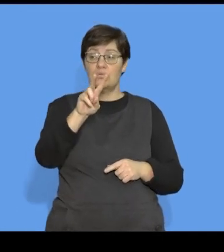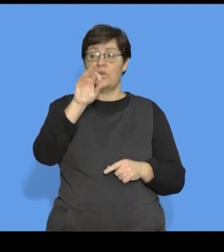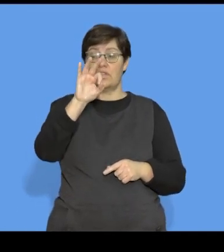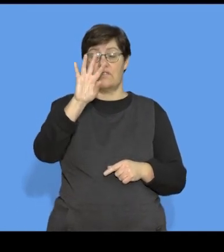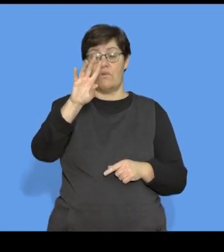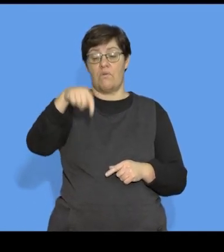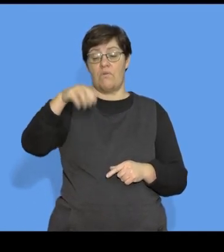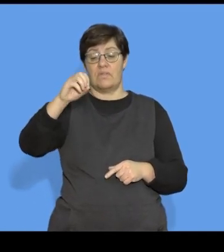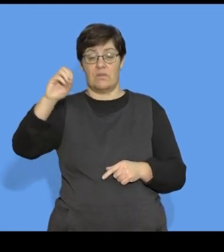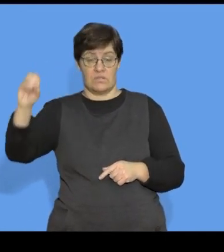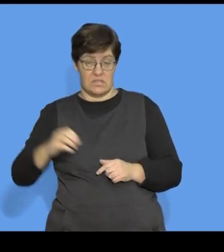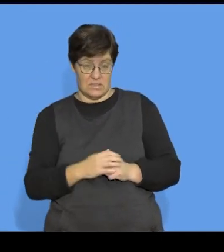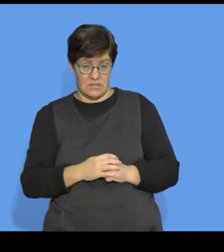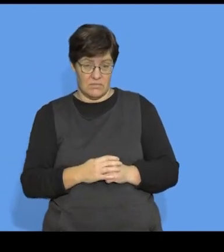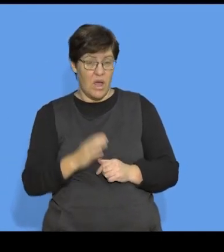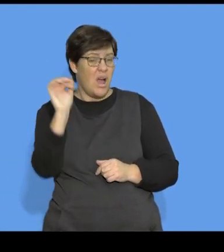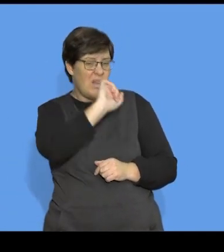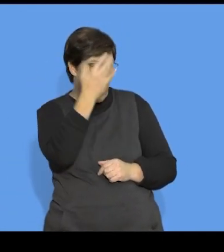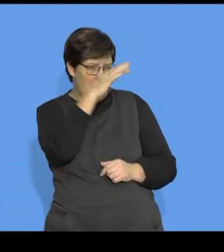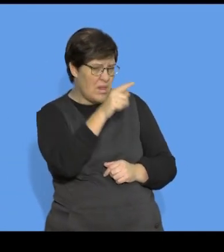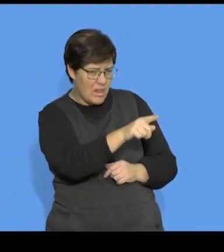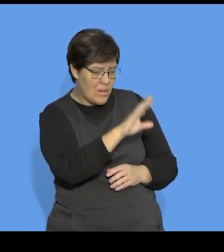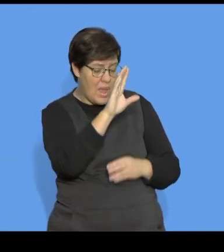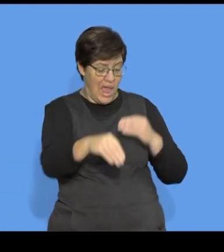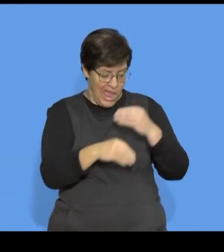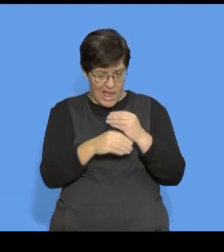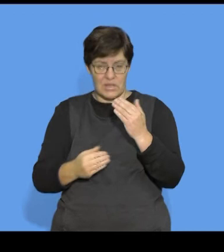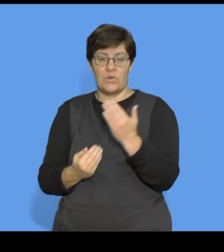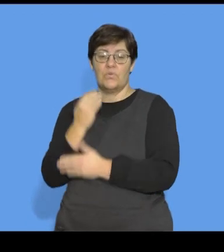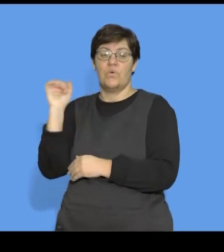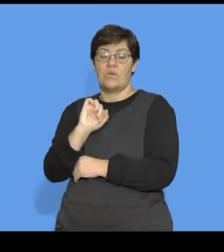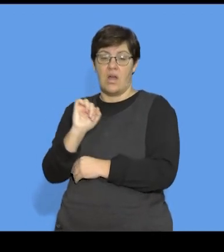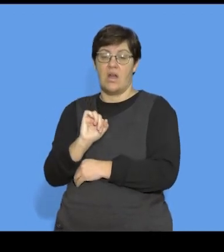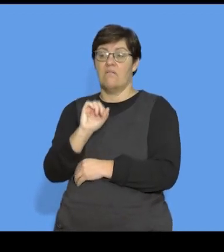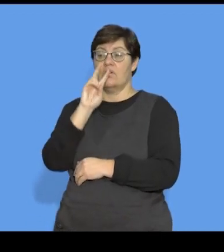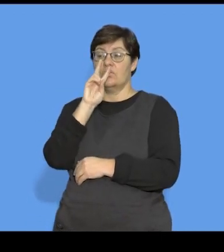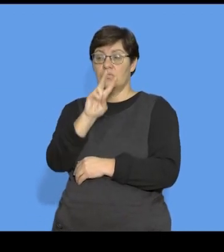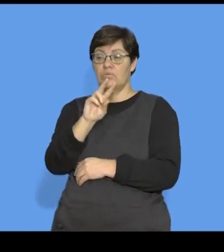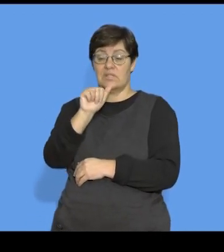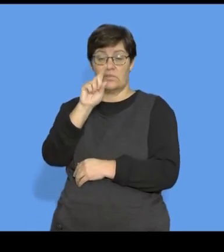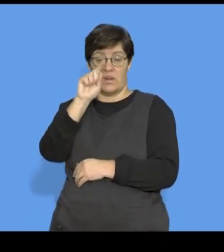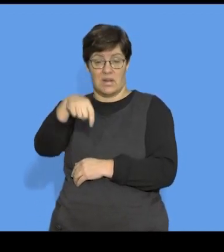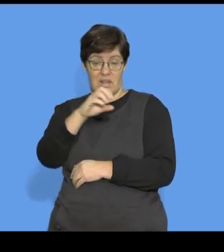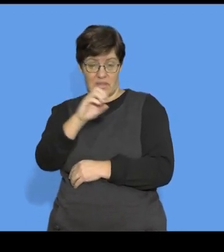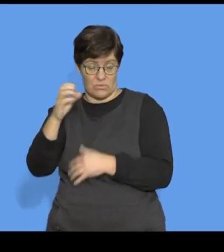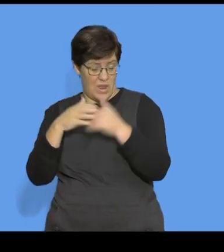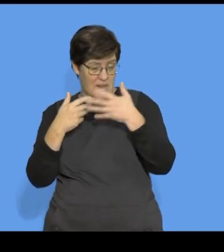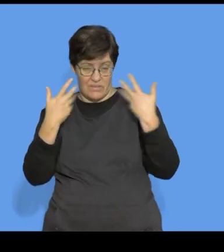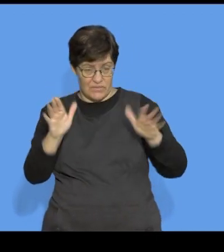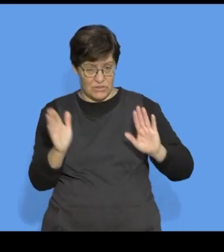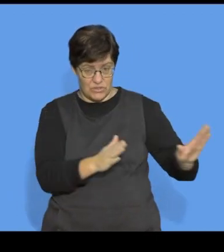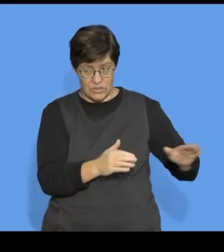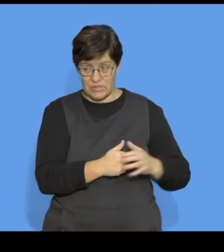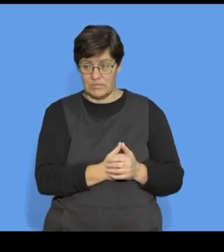beginning of 234,000. What do we know about vehicles? There was an addition. We bought a new vehicle for